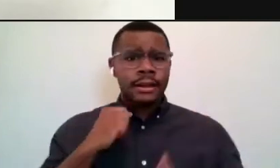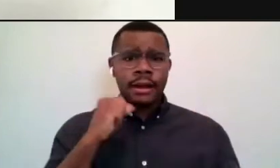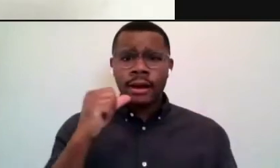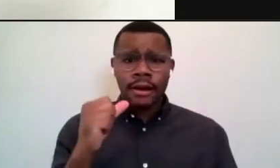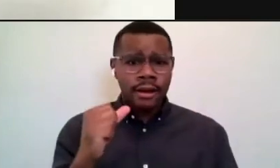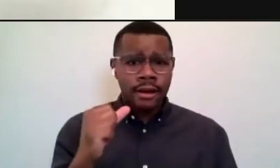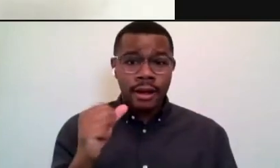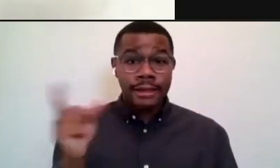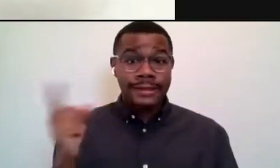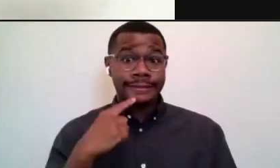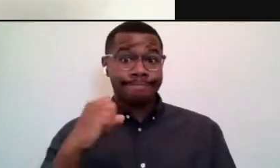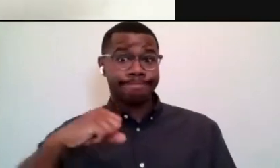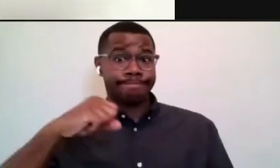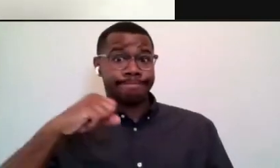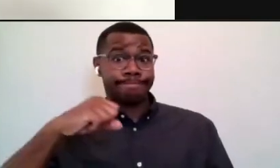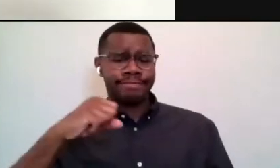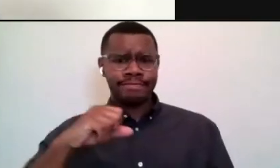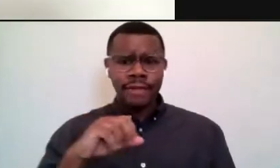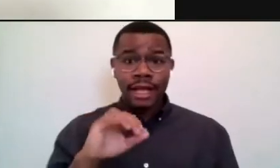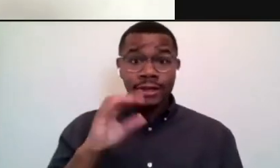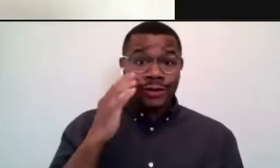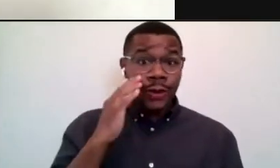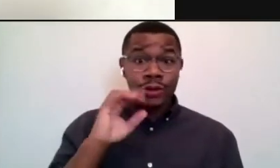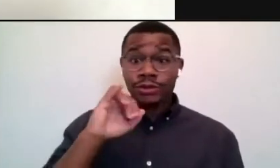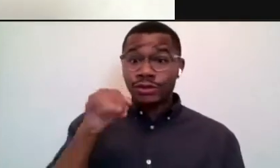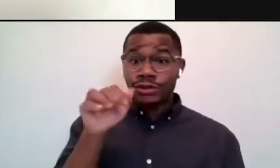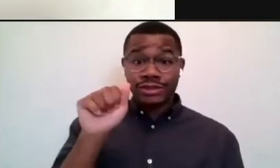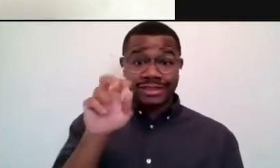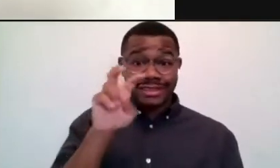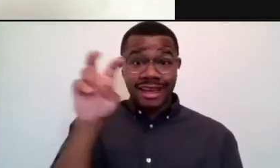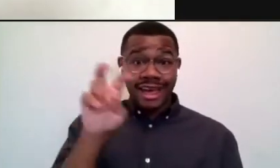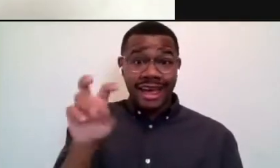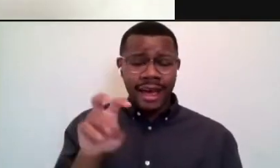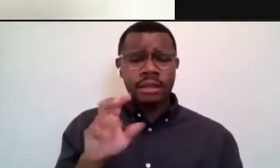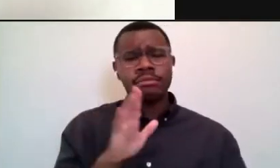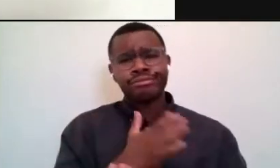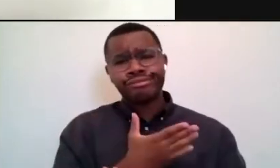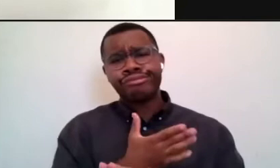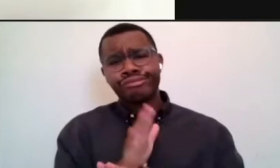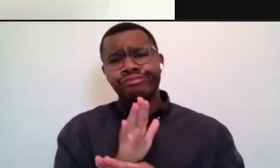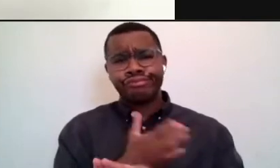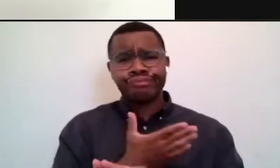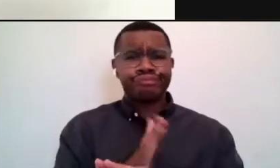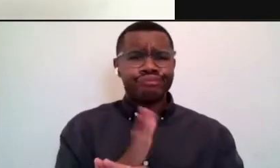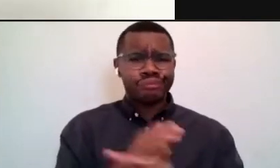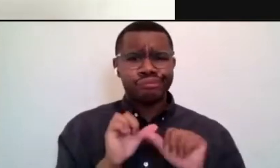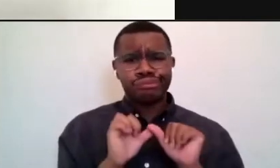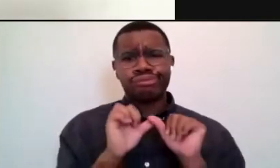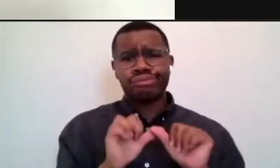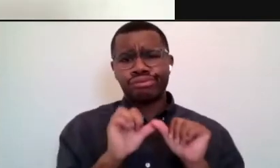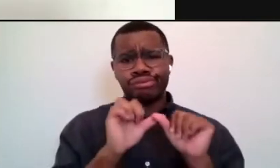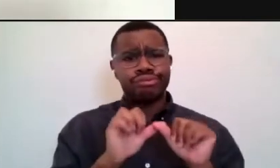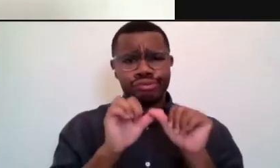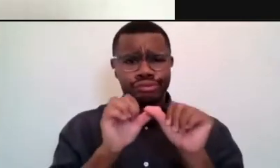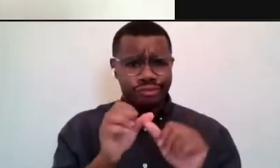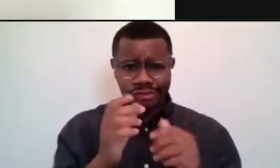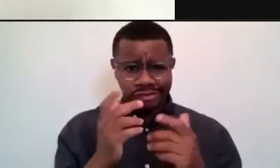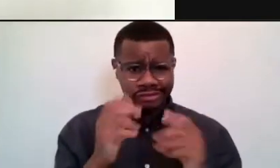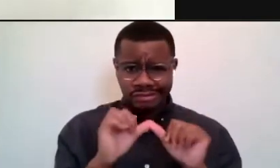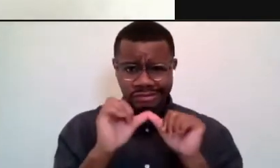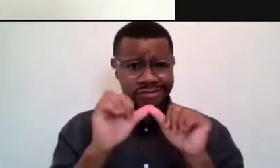I mean, you know, the jazz cats, I mean, they're playing all the time, man. They're going, you know yes, this, yeah.